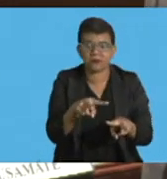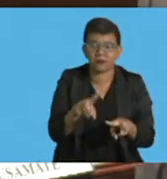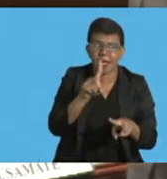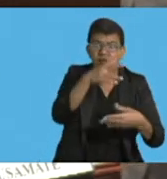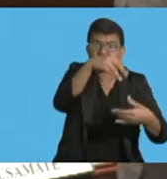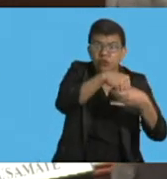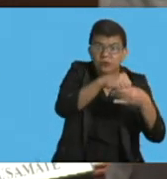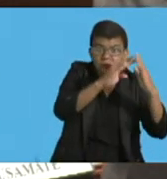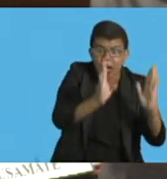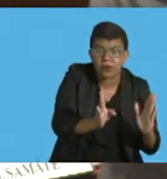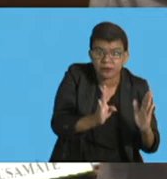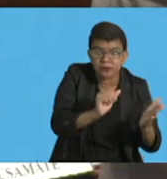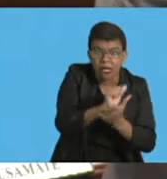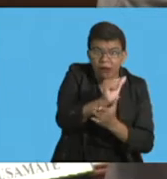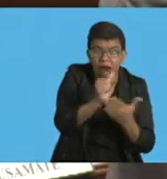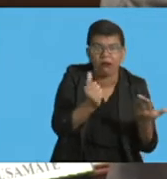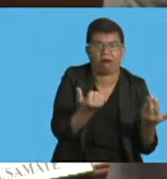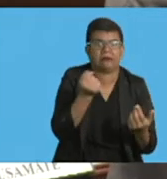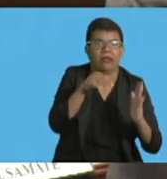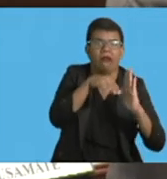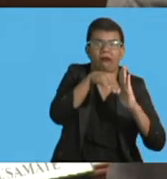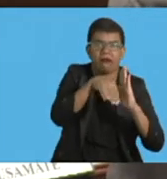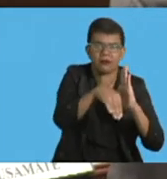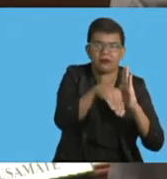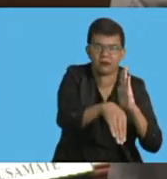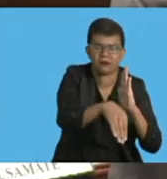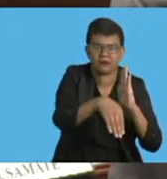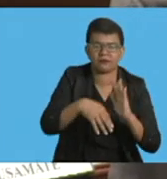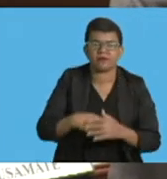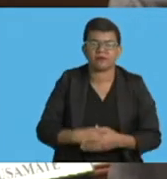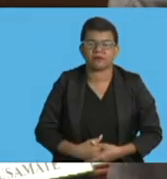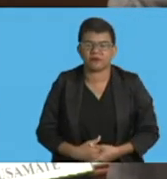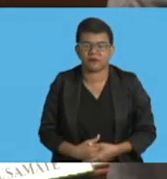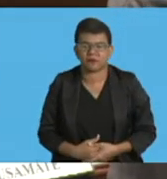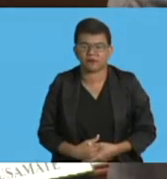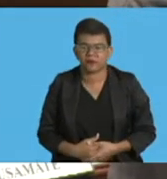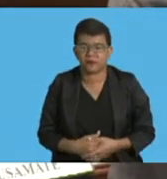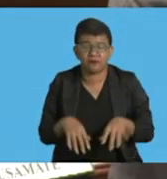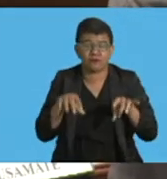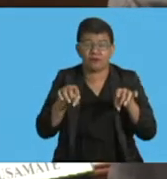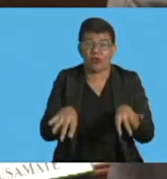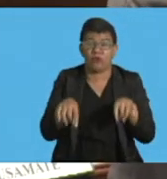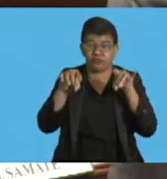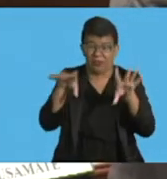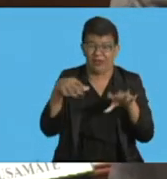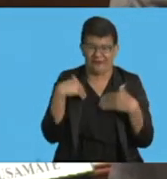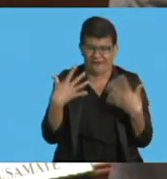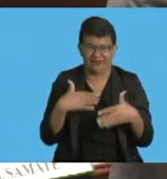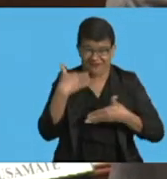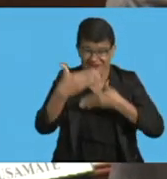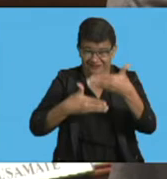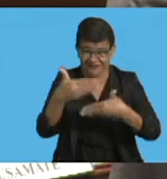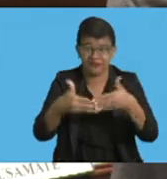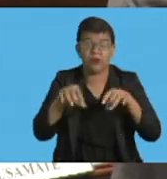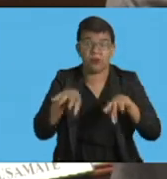activity. It's a weak growth, low household spending too. Mr. Speaker, sir, Australia, as I mentioned, of course, the economy has been